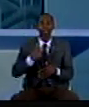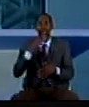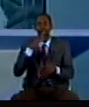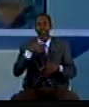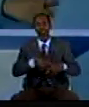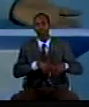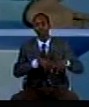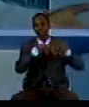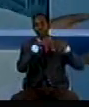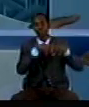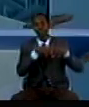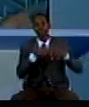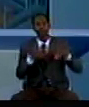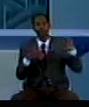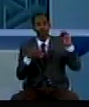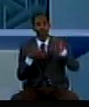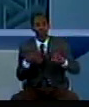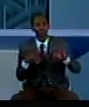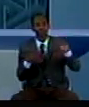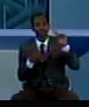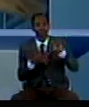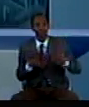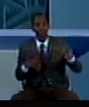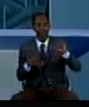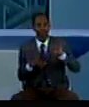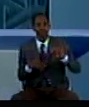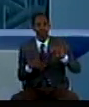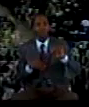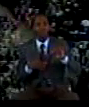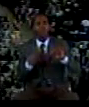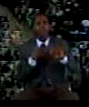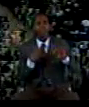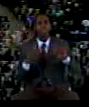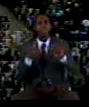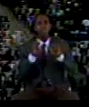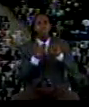Tuesdays, but the atmosphere has changed because he was coming."